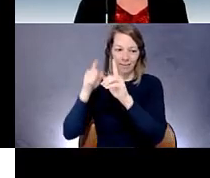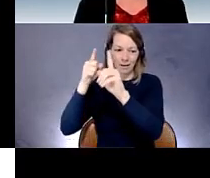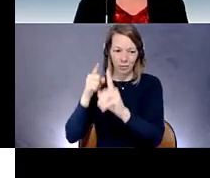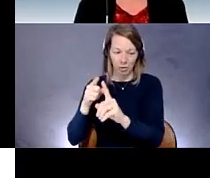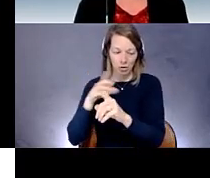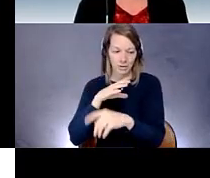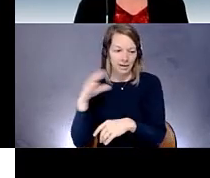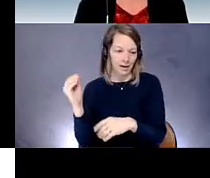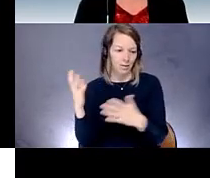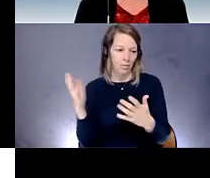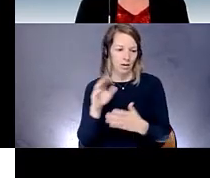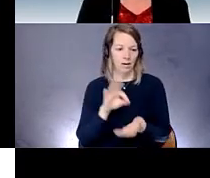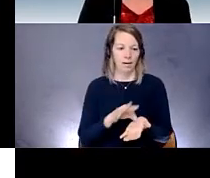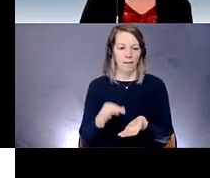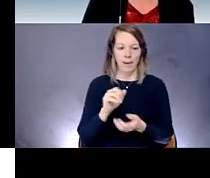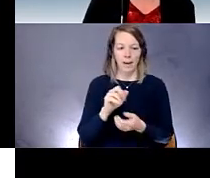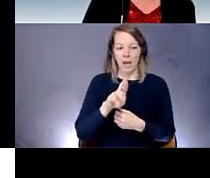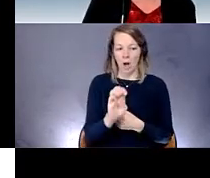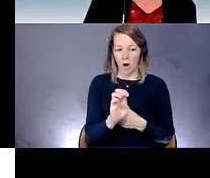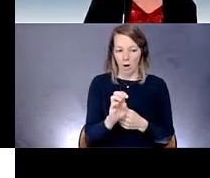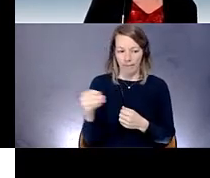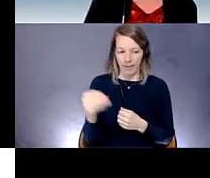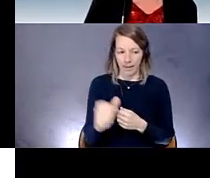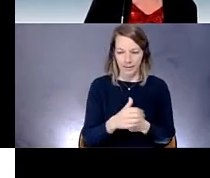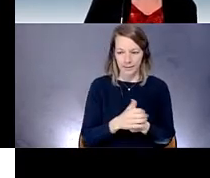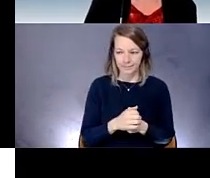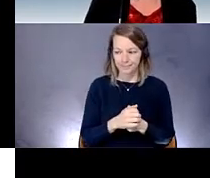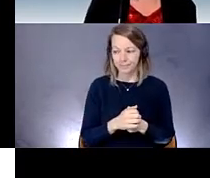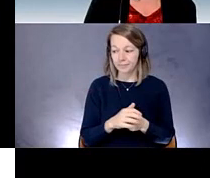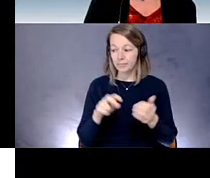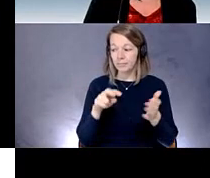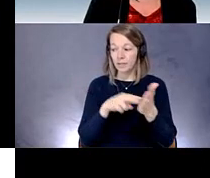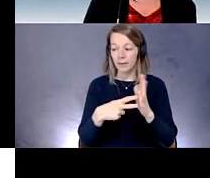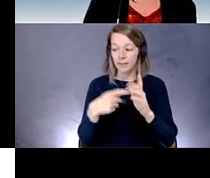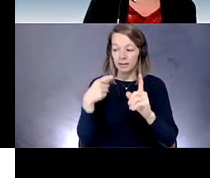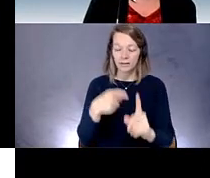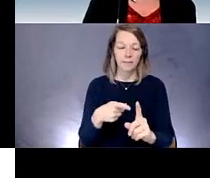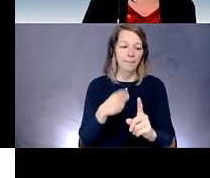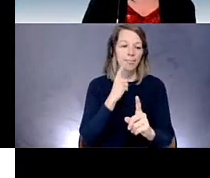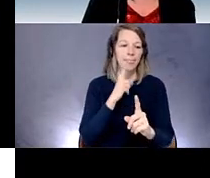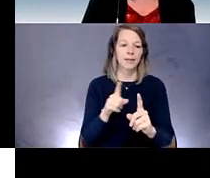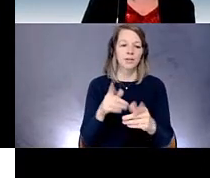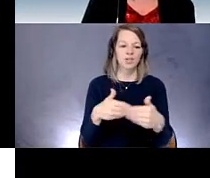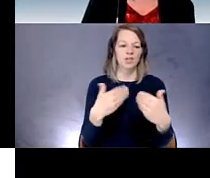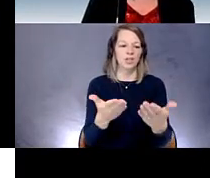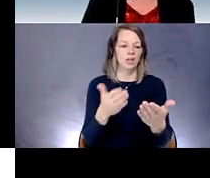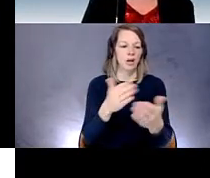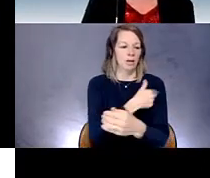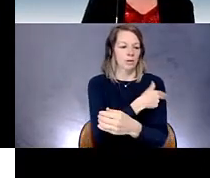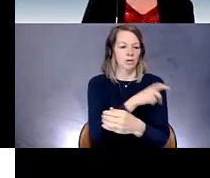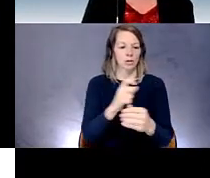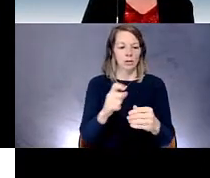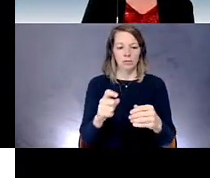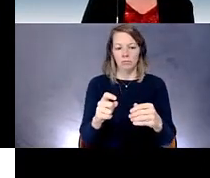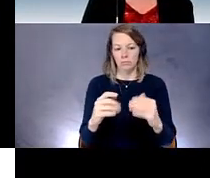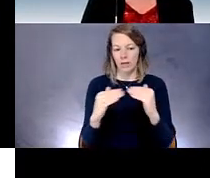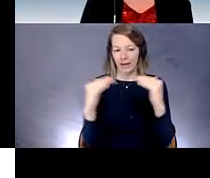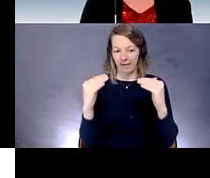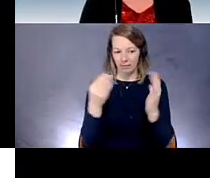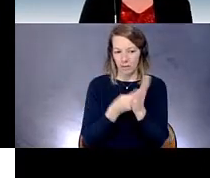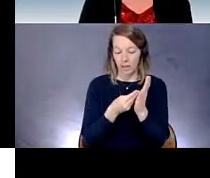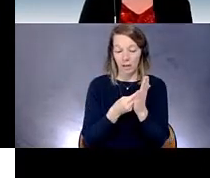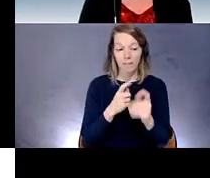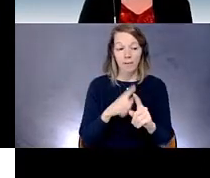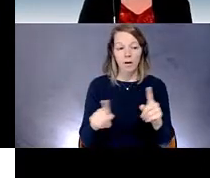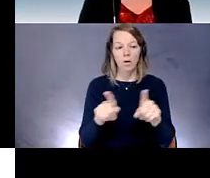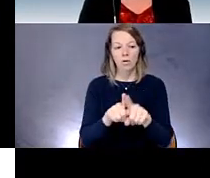compare it to what Medicare pays. The purpose of this tool is not to suggest hospitals should only break even, but rather by looking